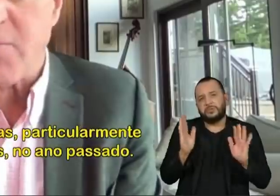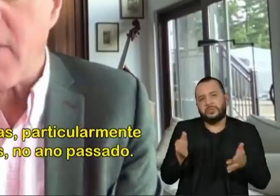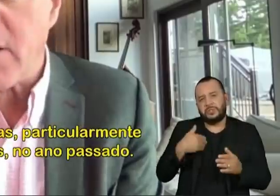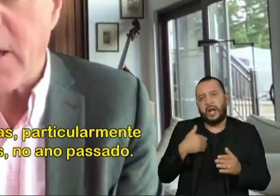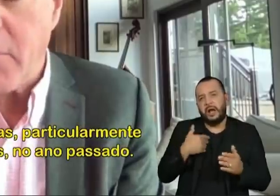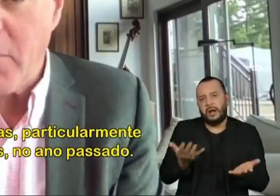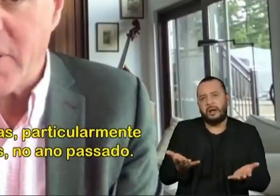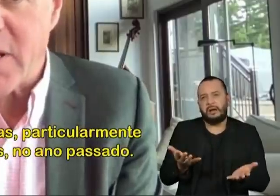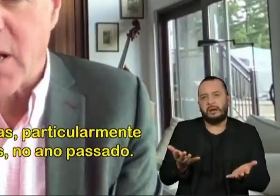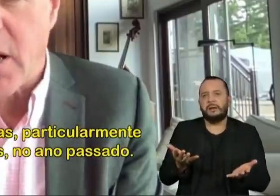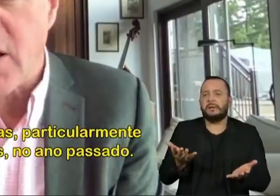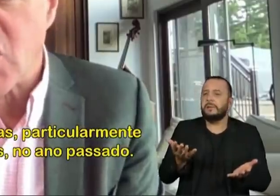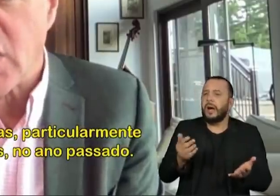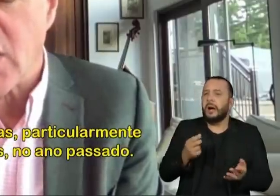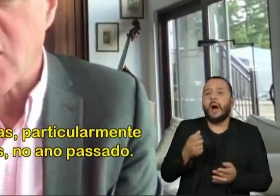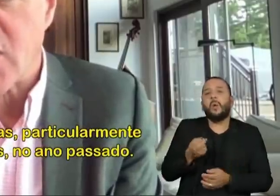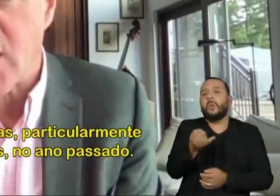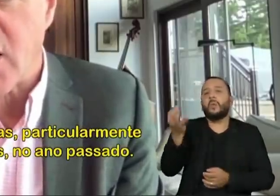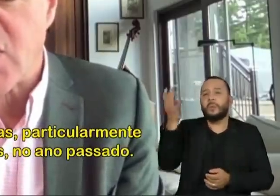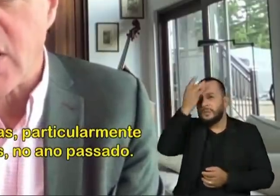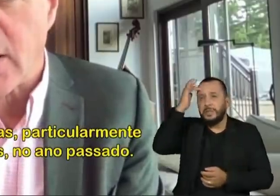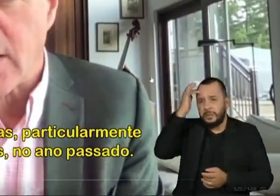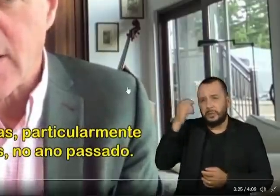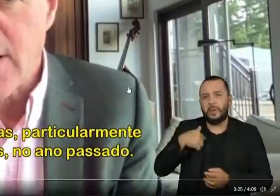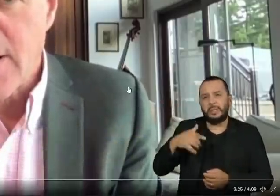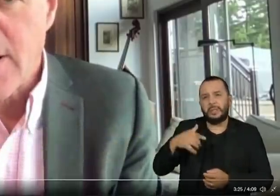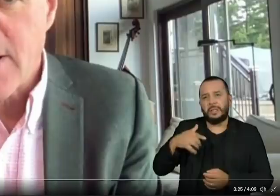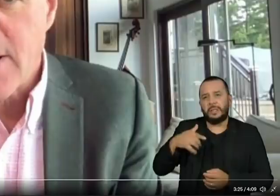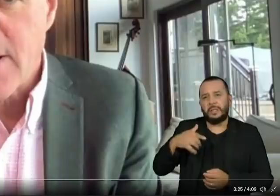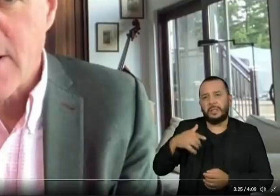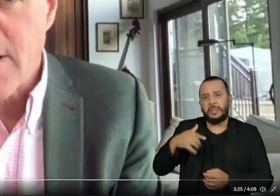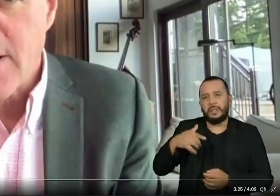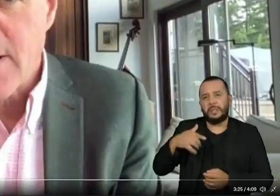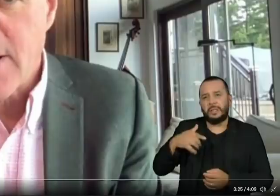already amongst many people, particularly journalists last year.